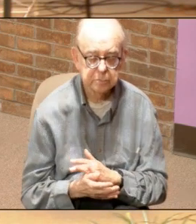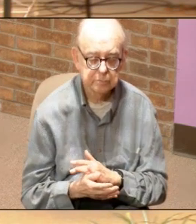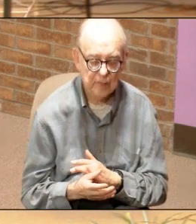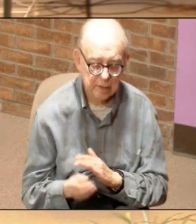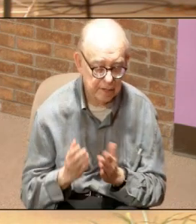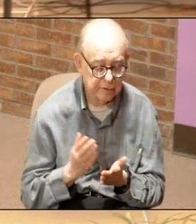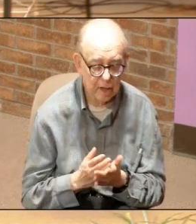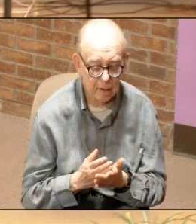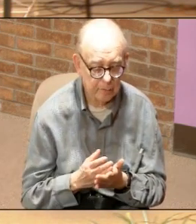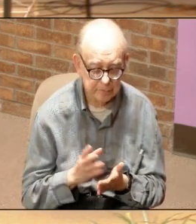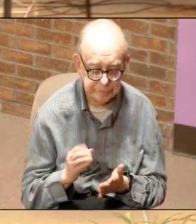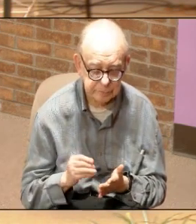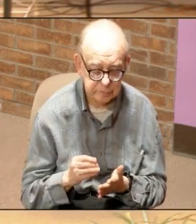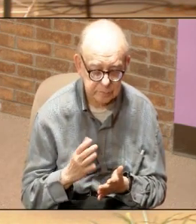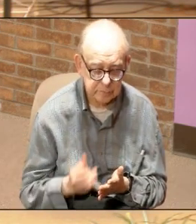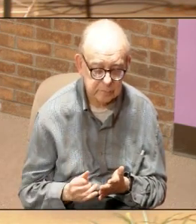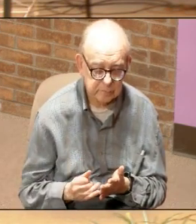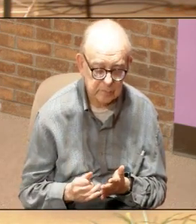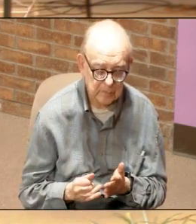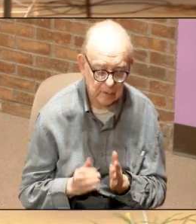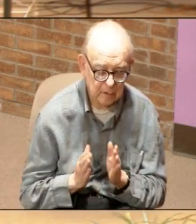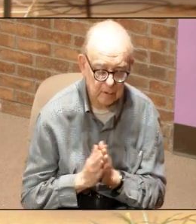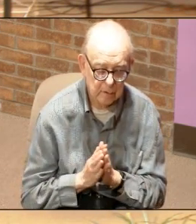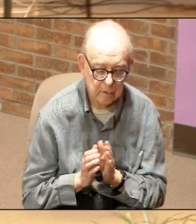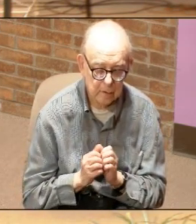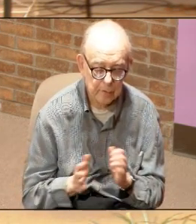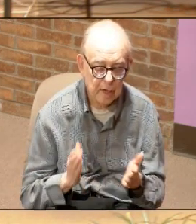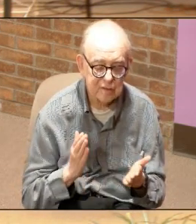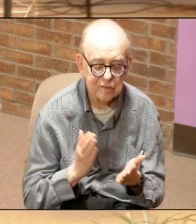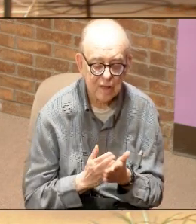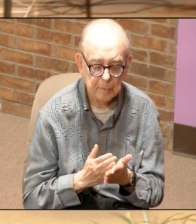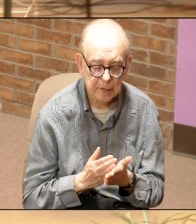stop. That's why he says pray without